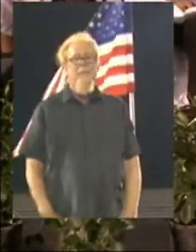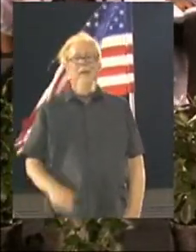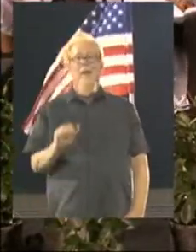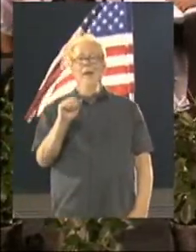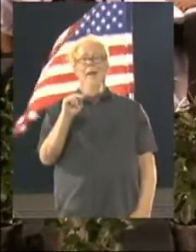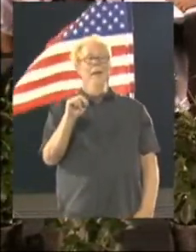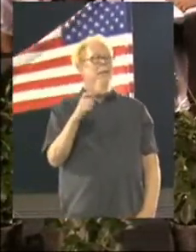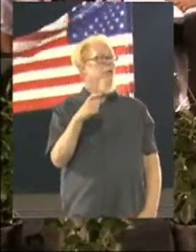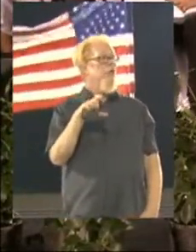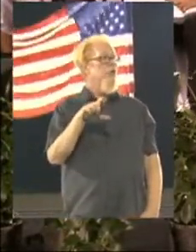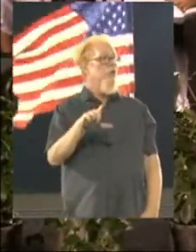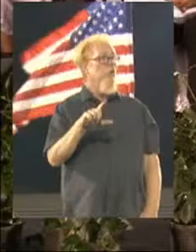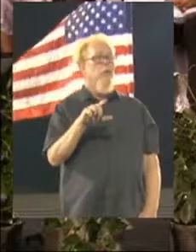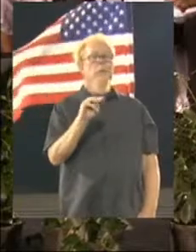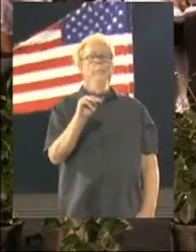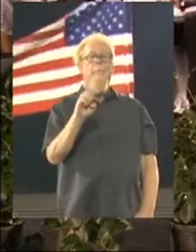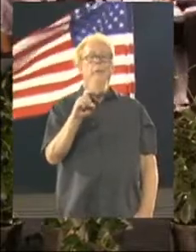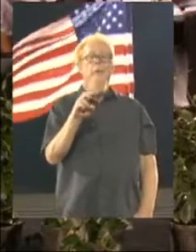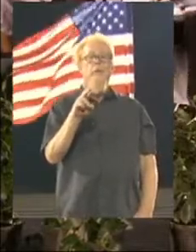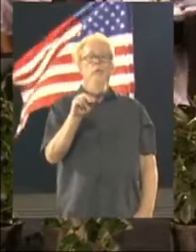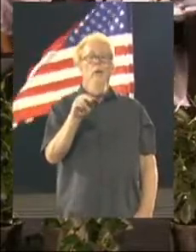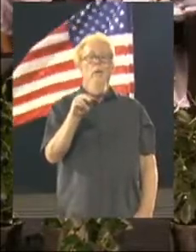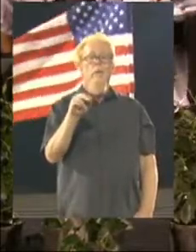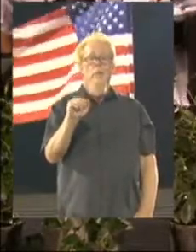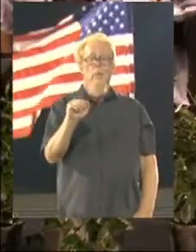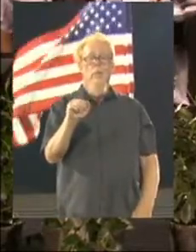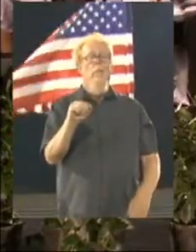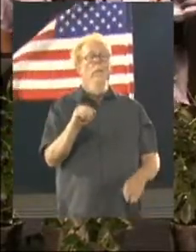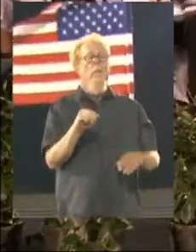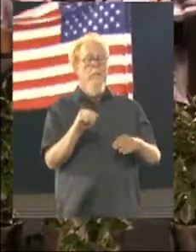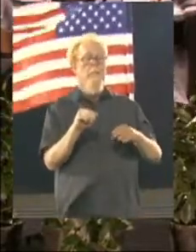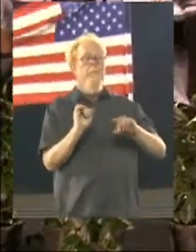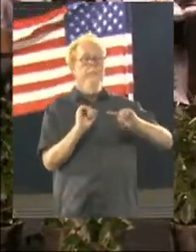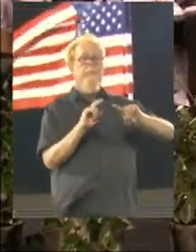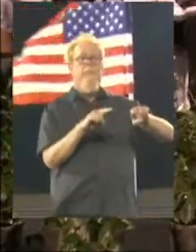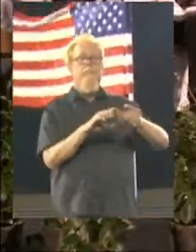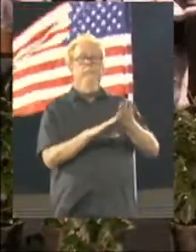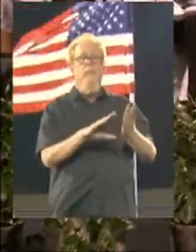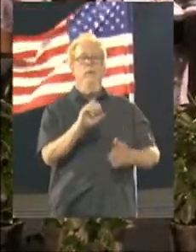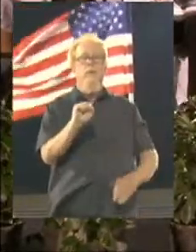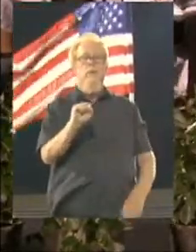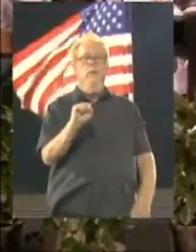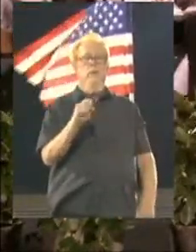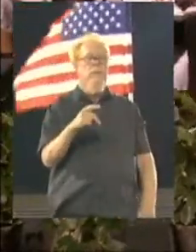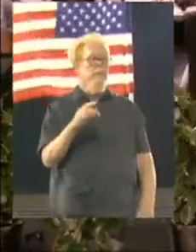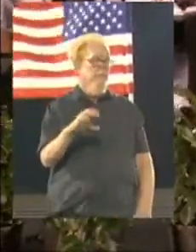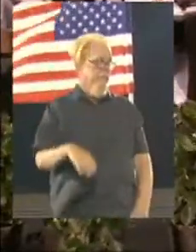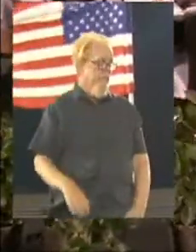Angel Ray Medrano will be attending St. Philip's College.